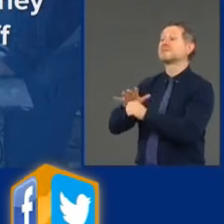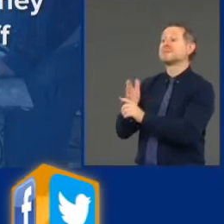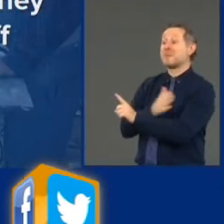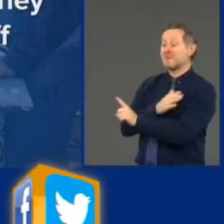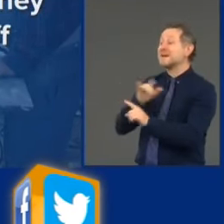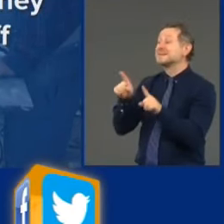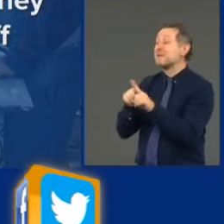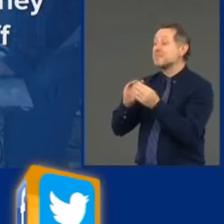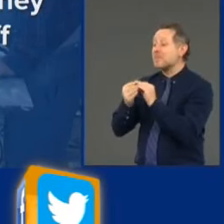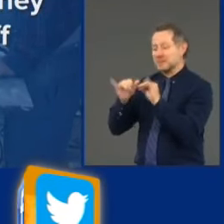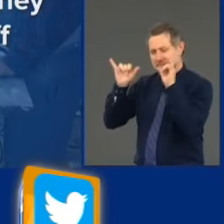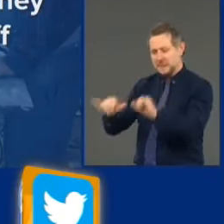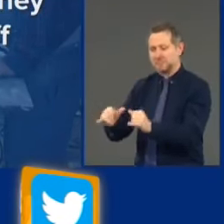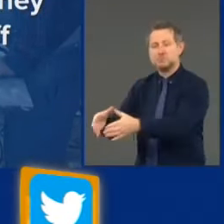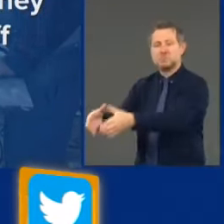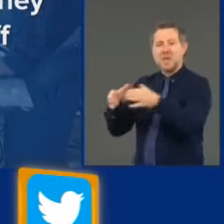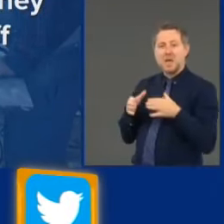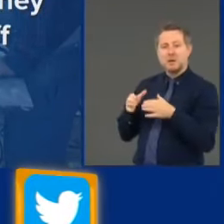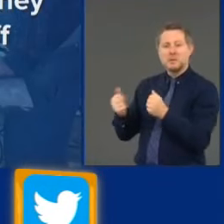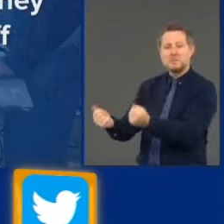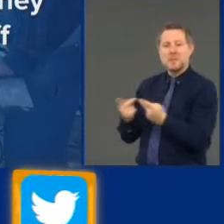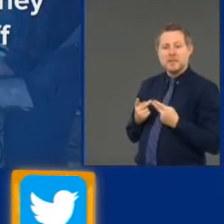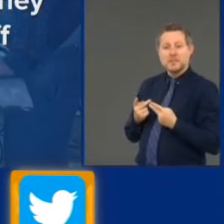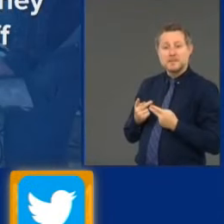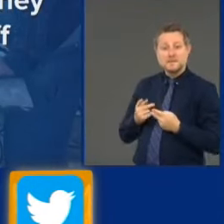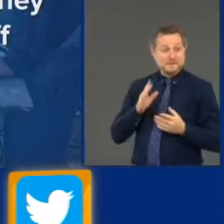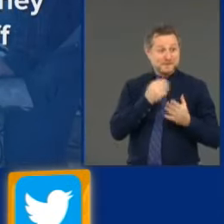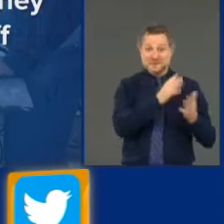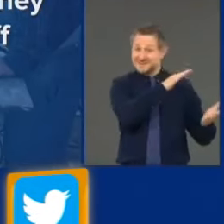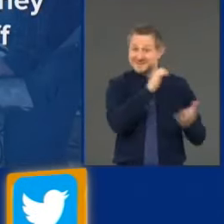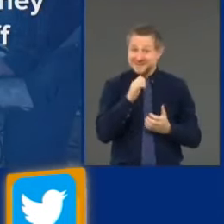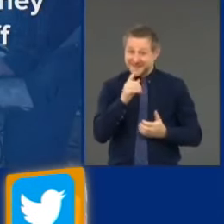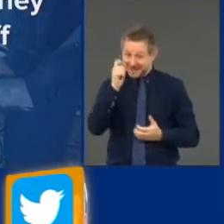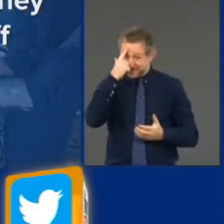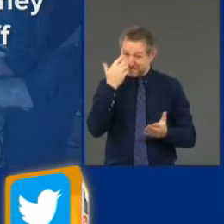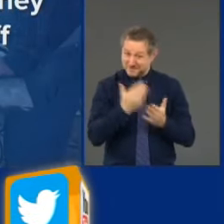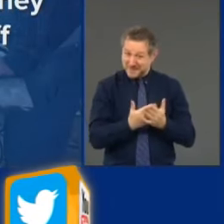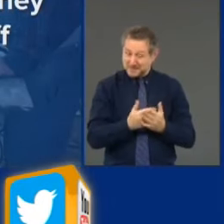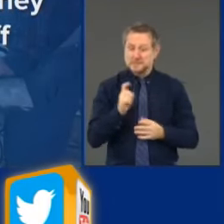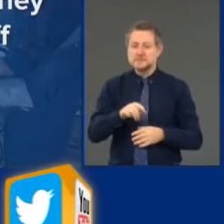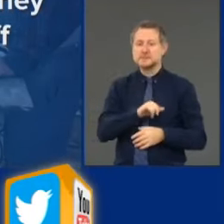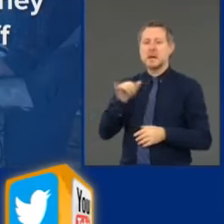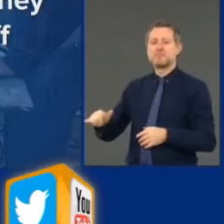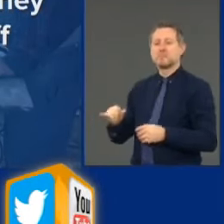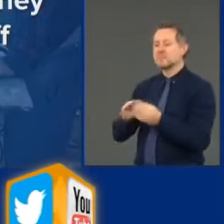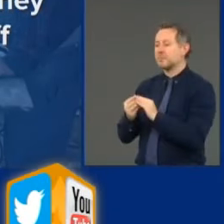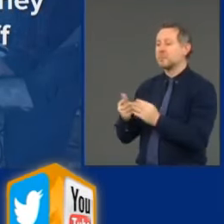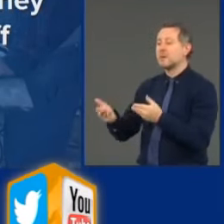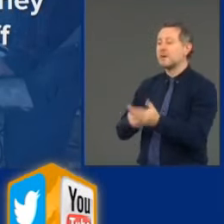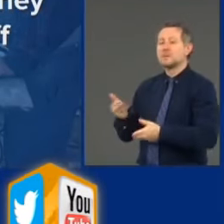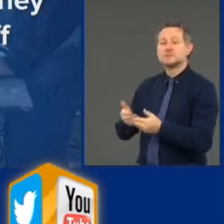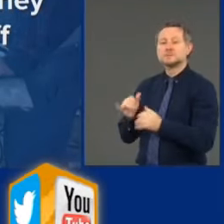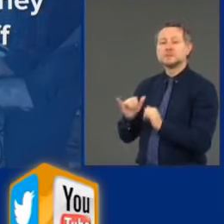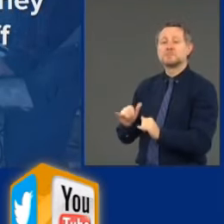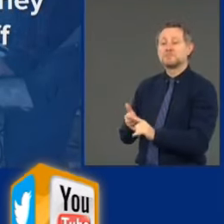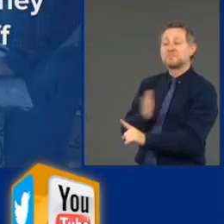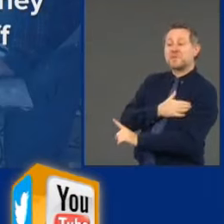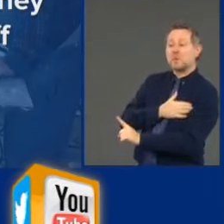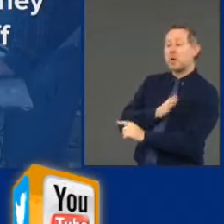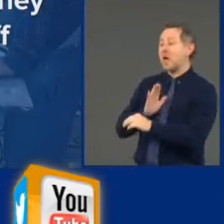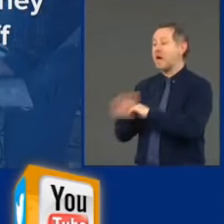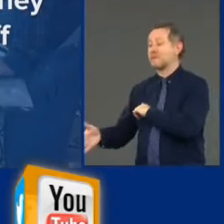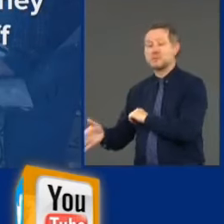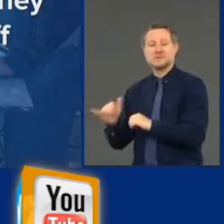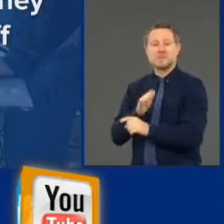government funds, you must rehire the same number of employees you had pre-pandemic. If you